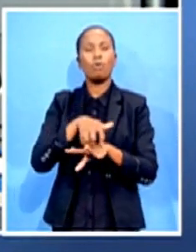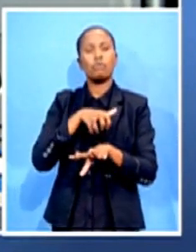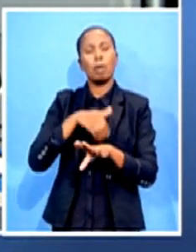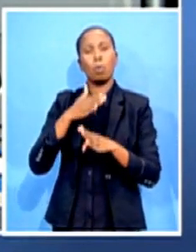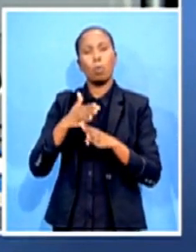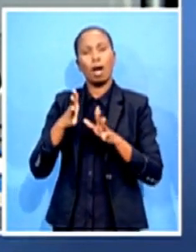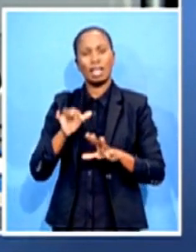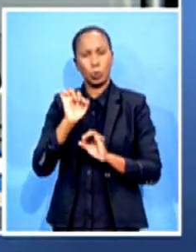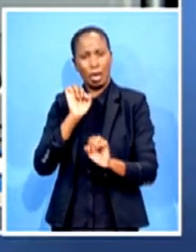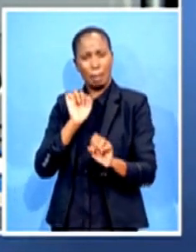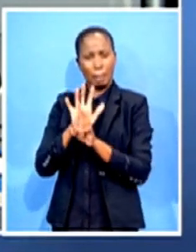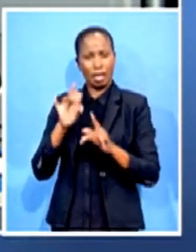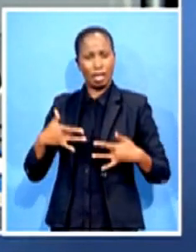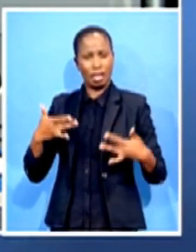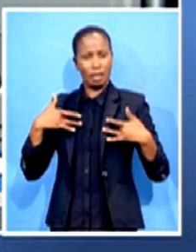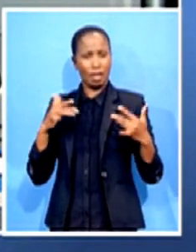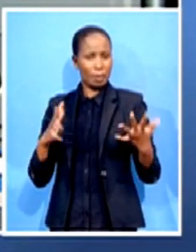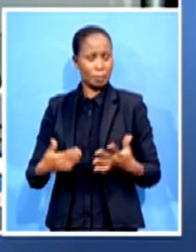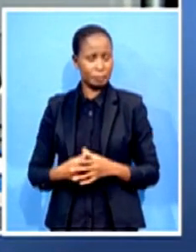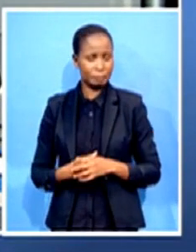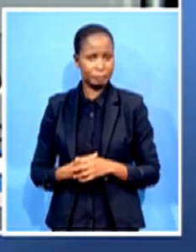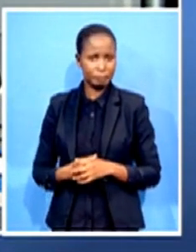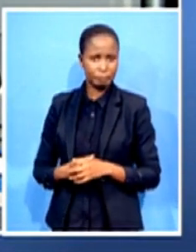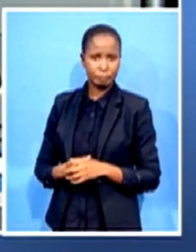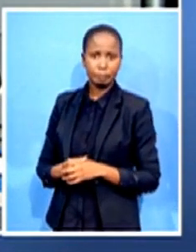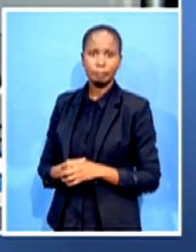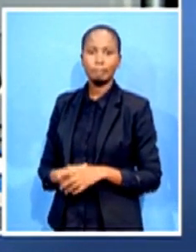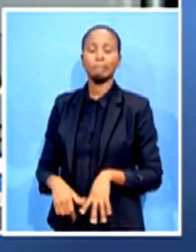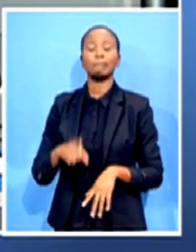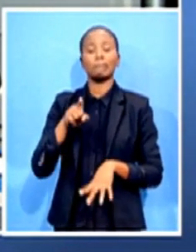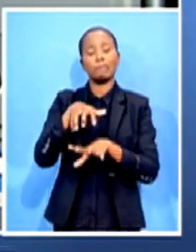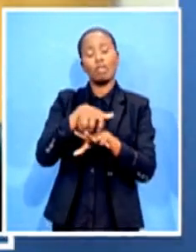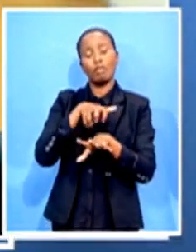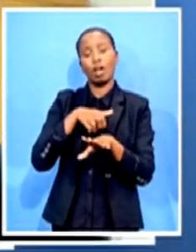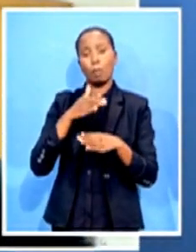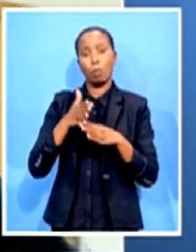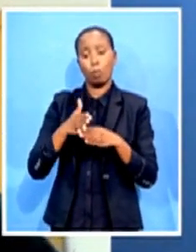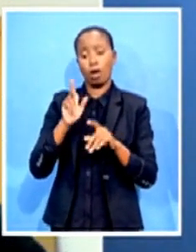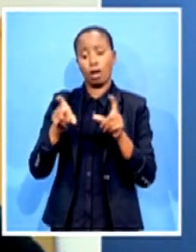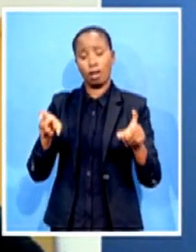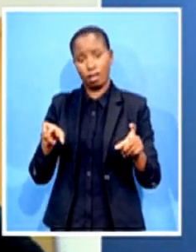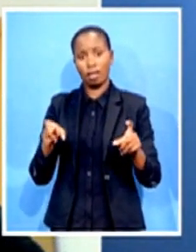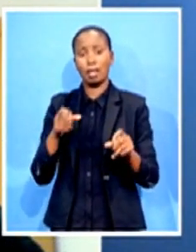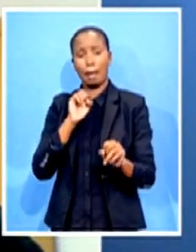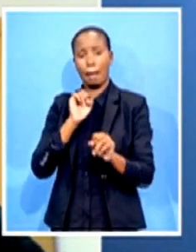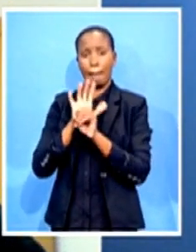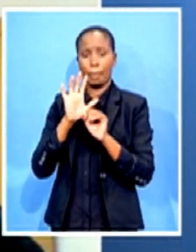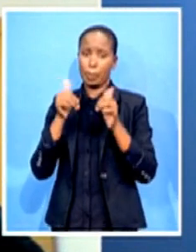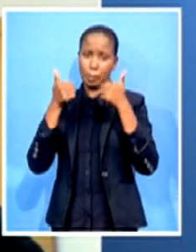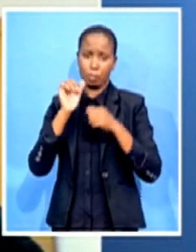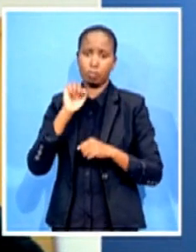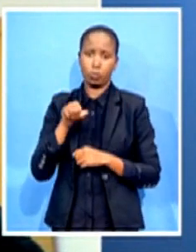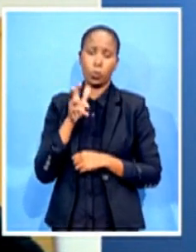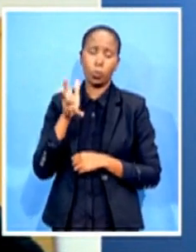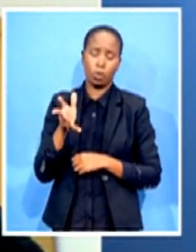With regards to the impact of farm workers, it will have a great impact. The increase will have a great impact on their lives with regards to,